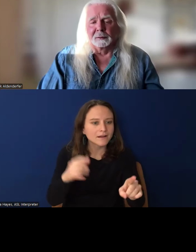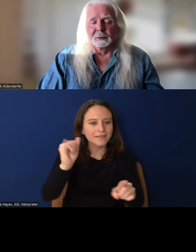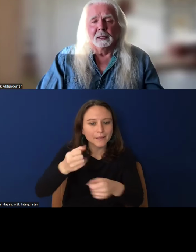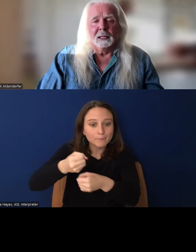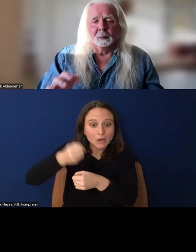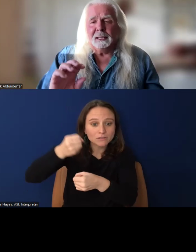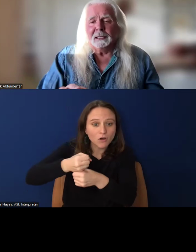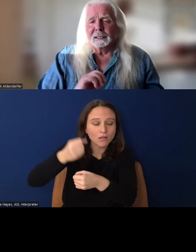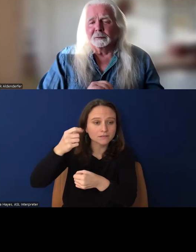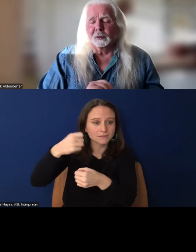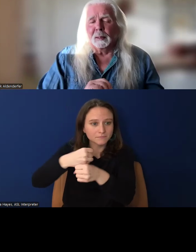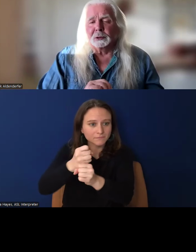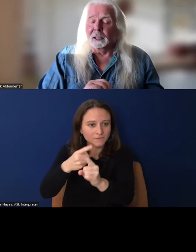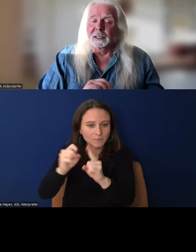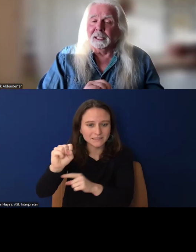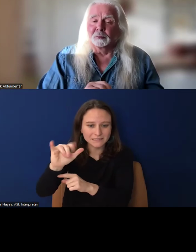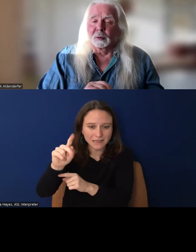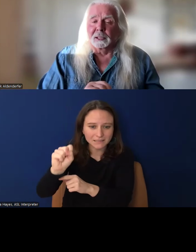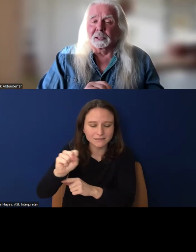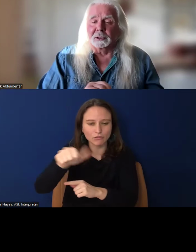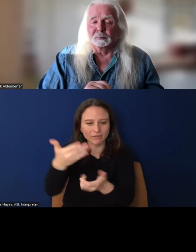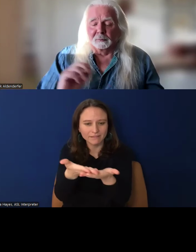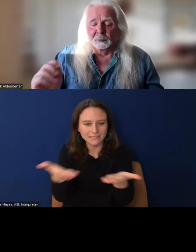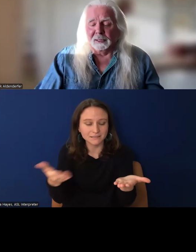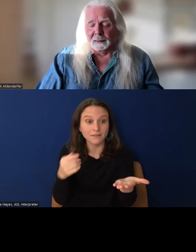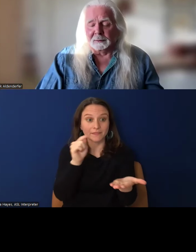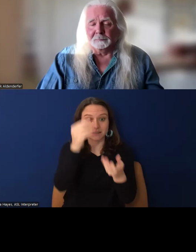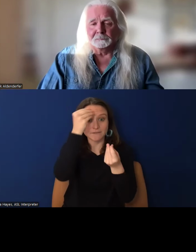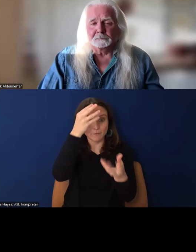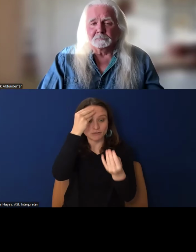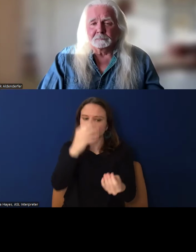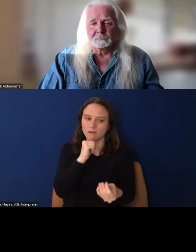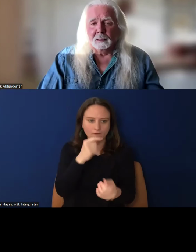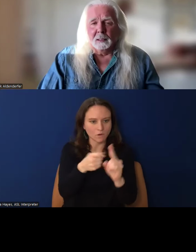and what have you. We get this information not again from archaeology, but from text.